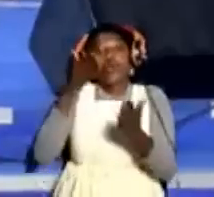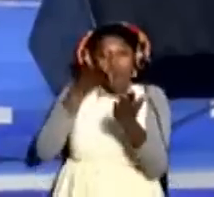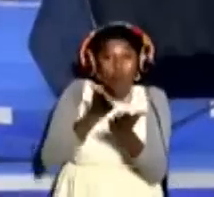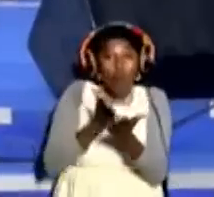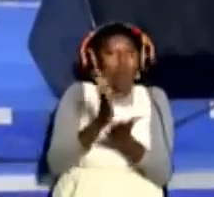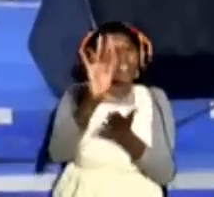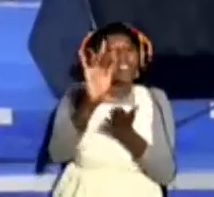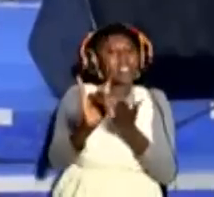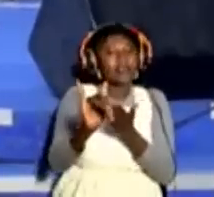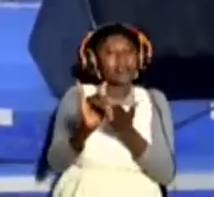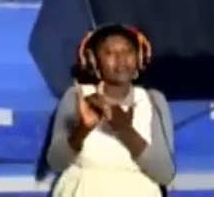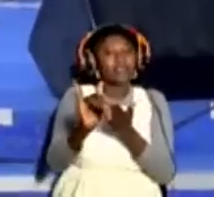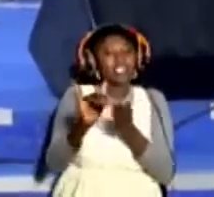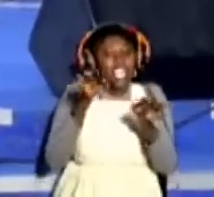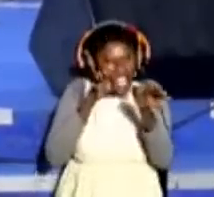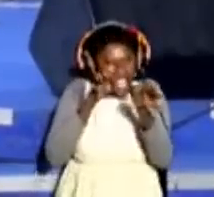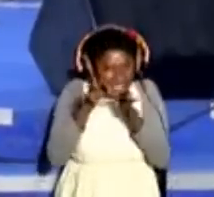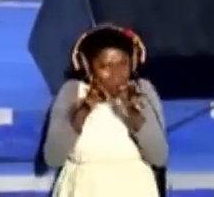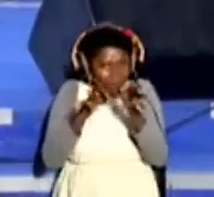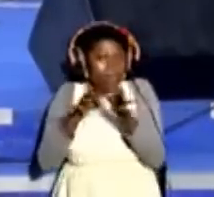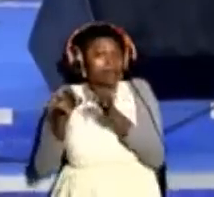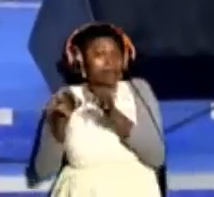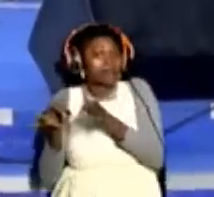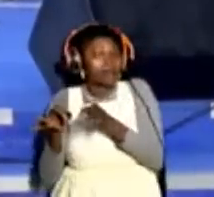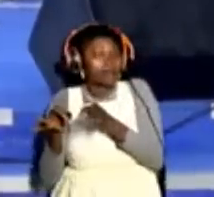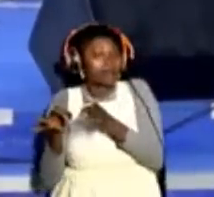Correctly analyzing,